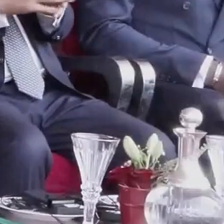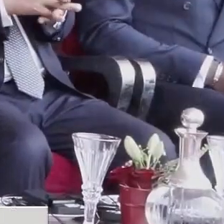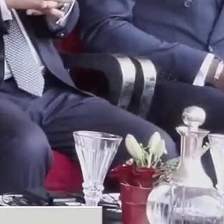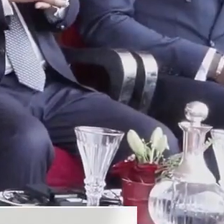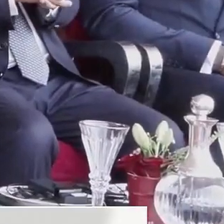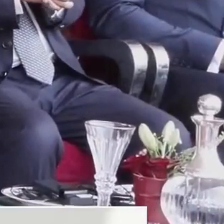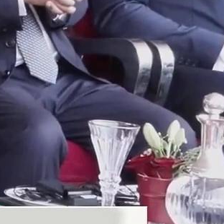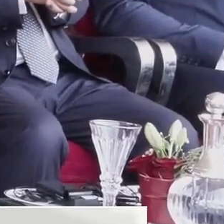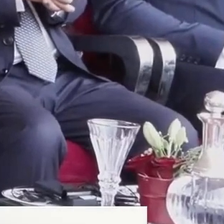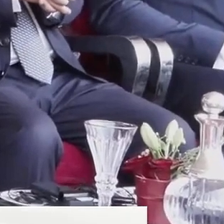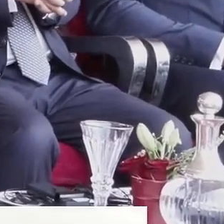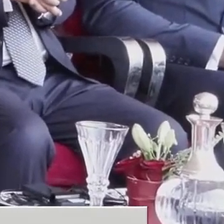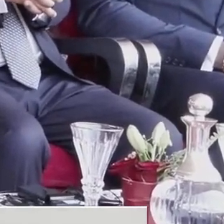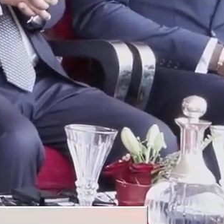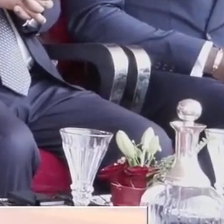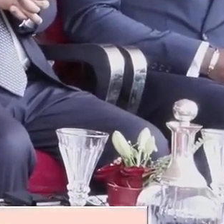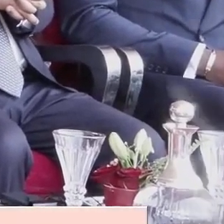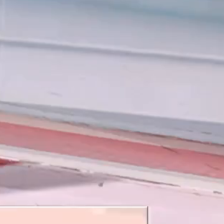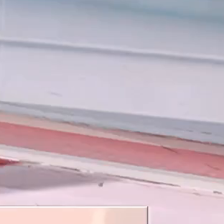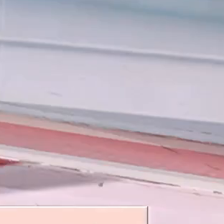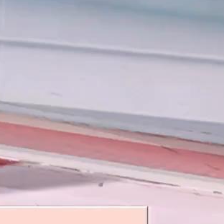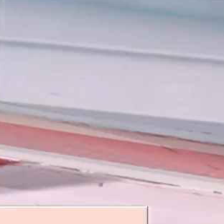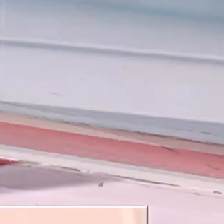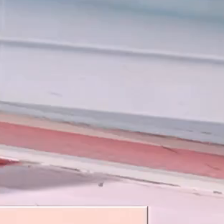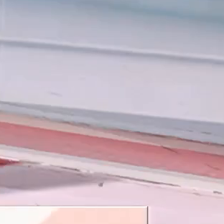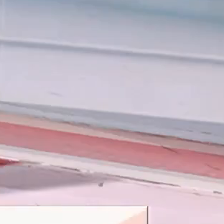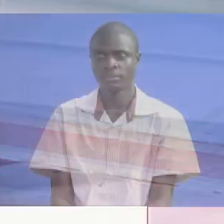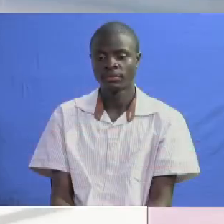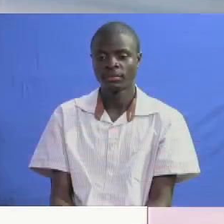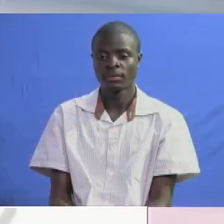Now that story about Musale